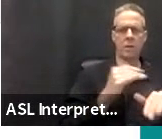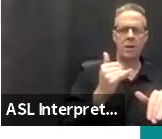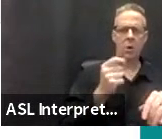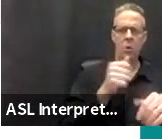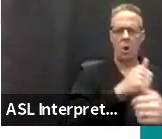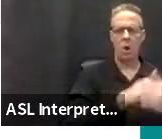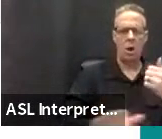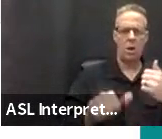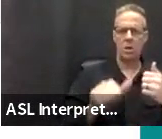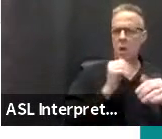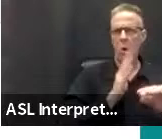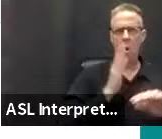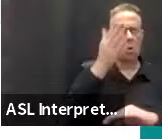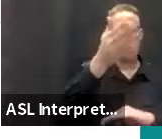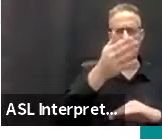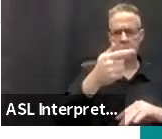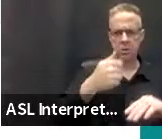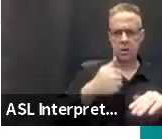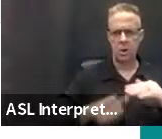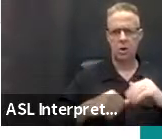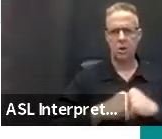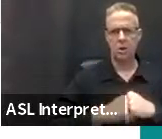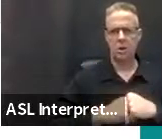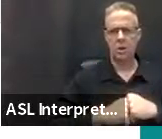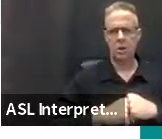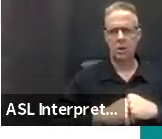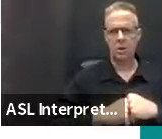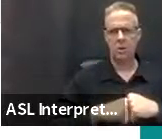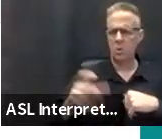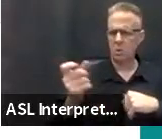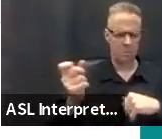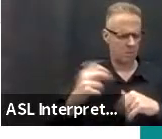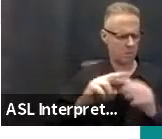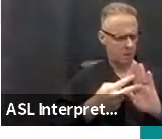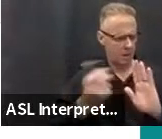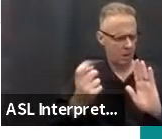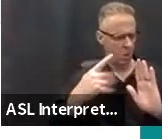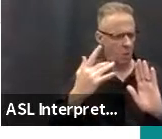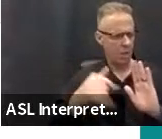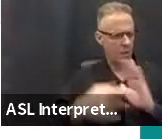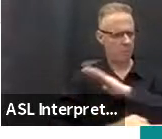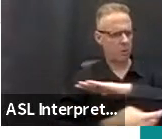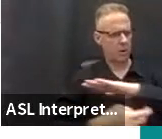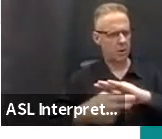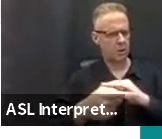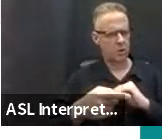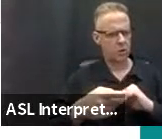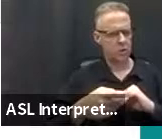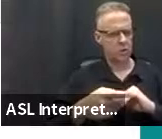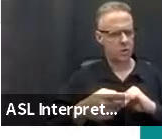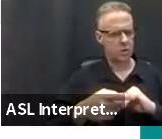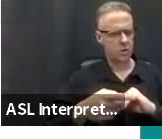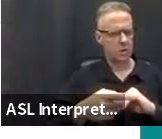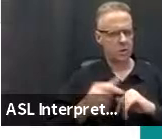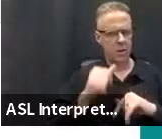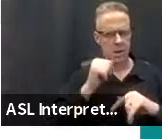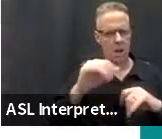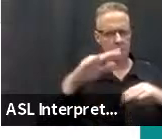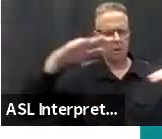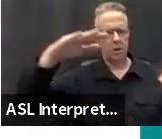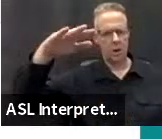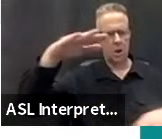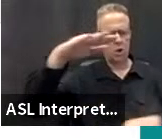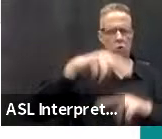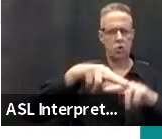It doesn't go over it. So you're asking, why wouldn't this bridge option Right. go under it?